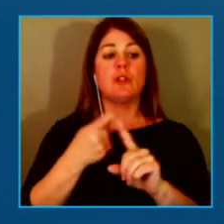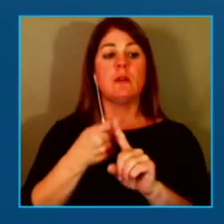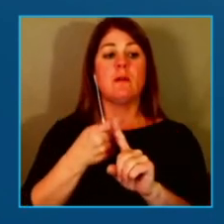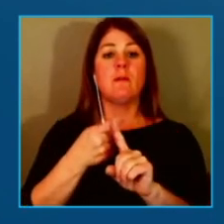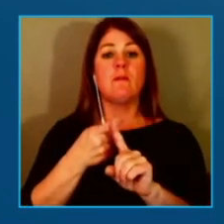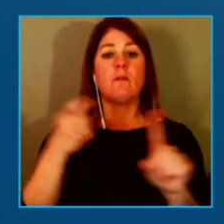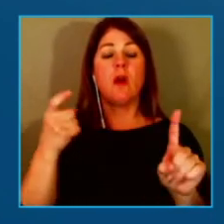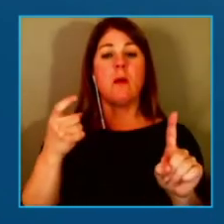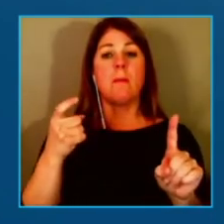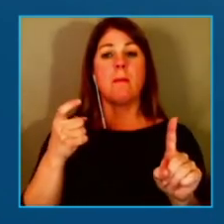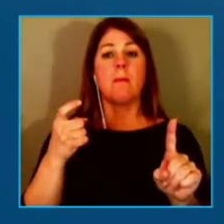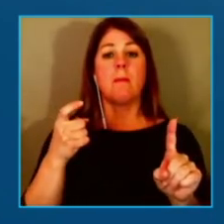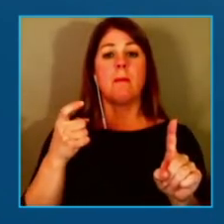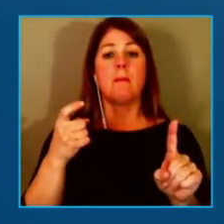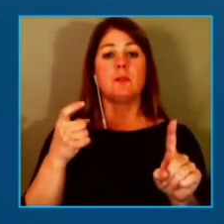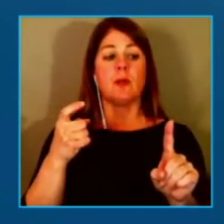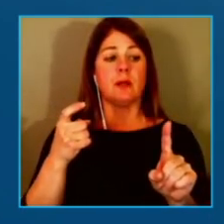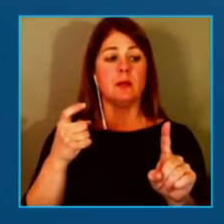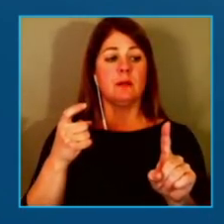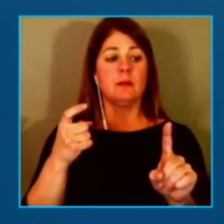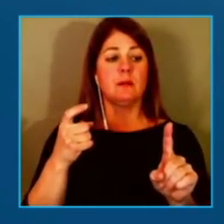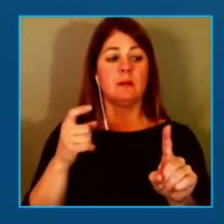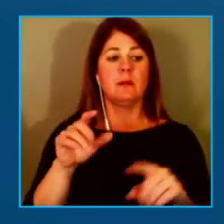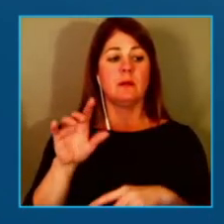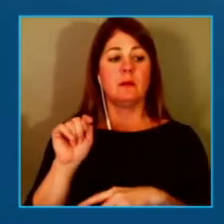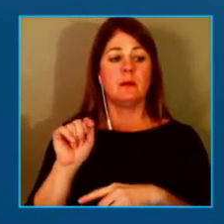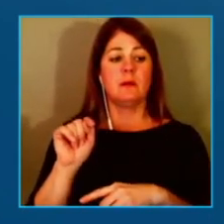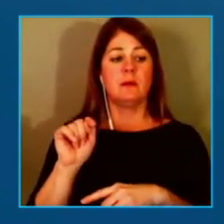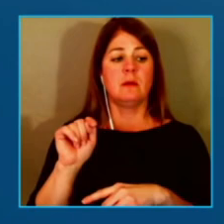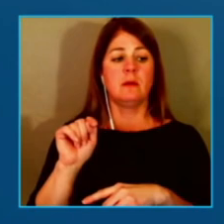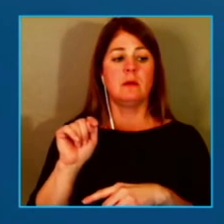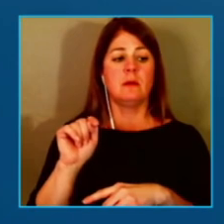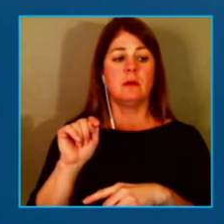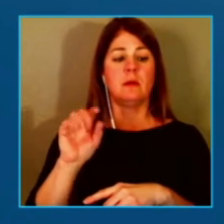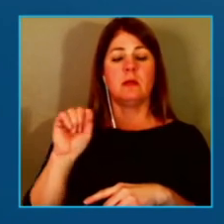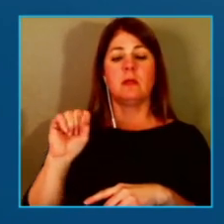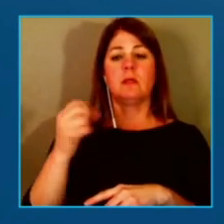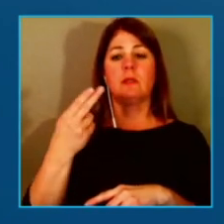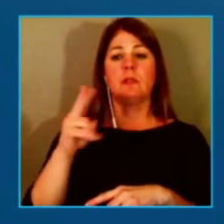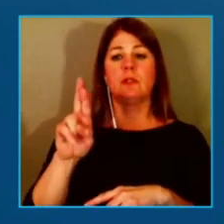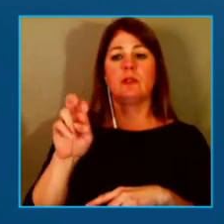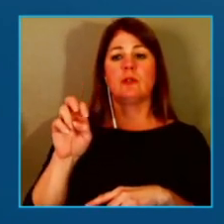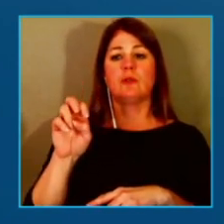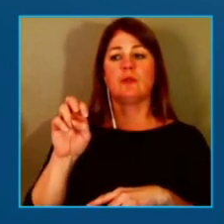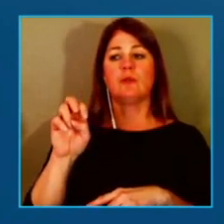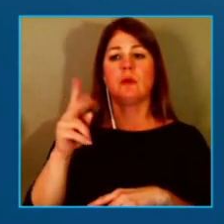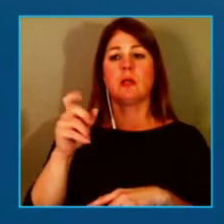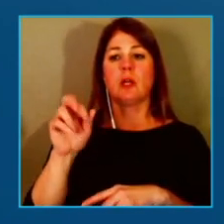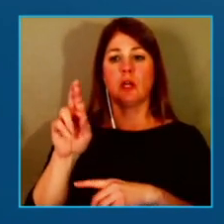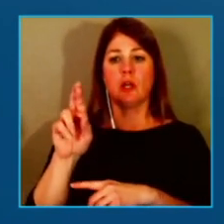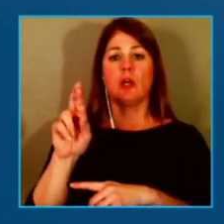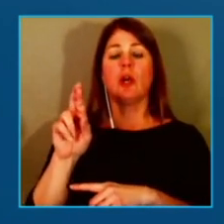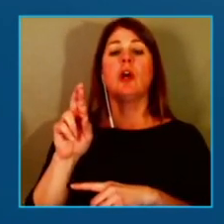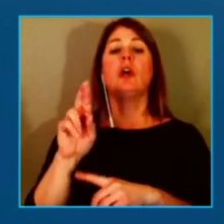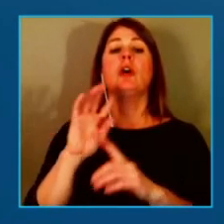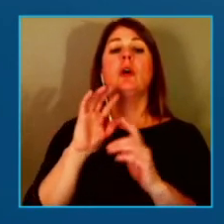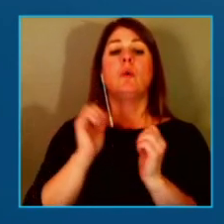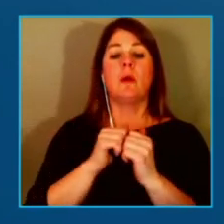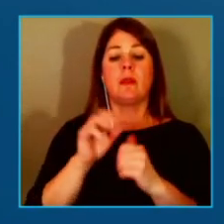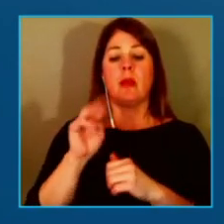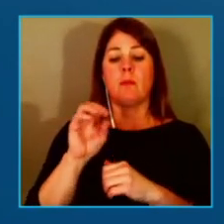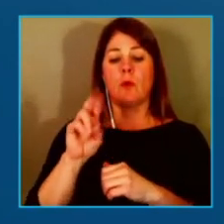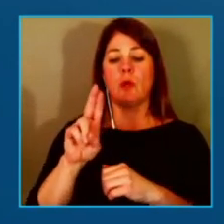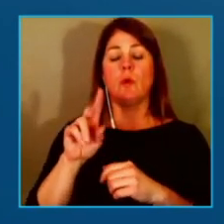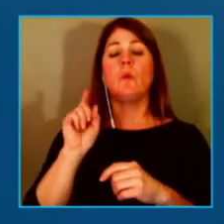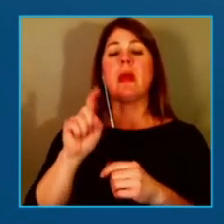Schwecker, right, which in compliance with the MOU, was to